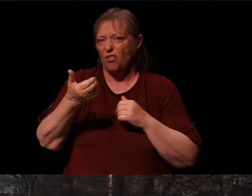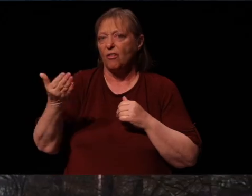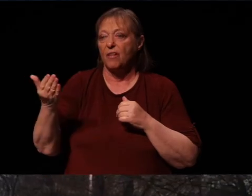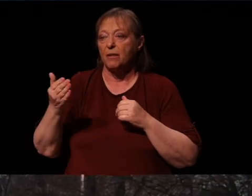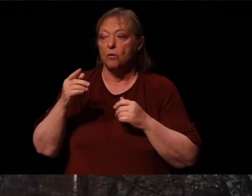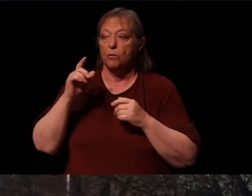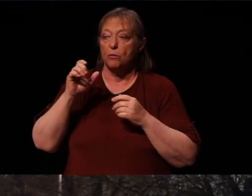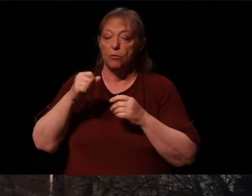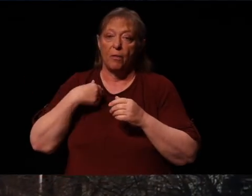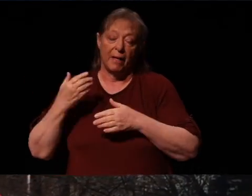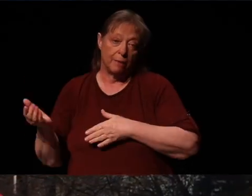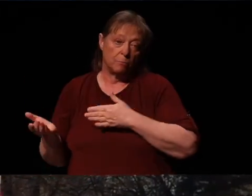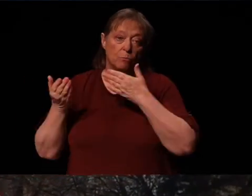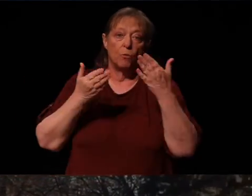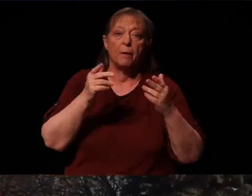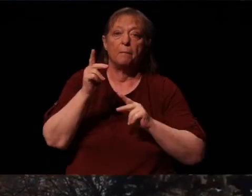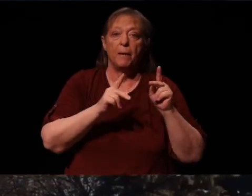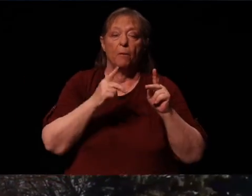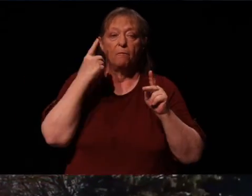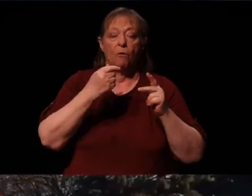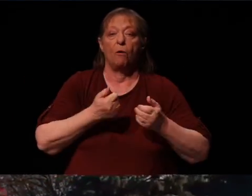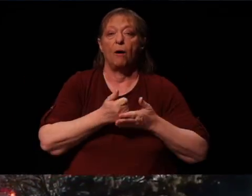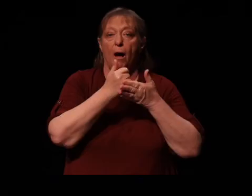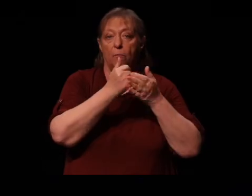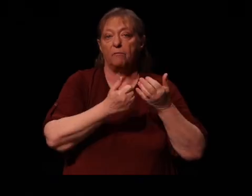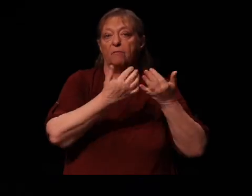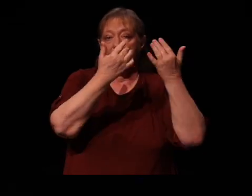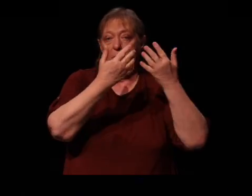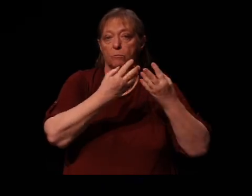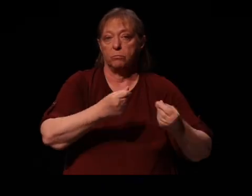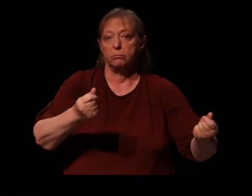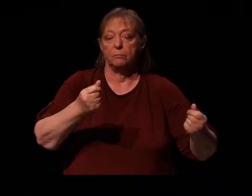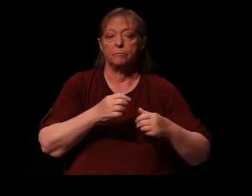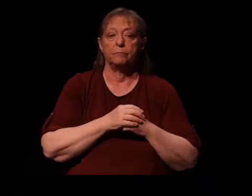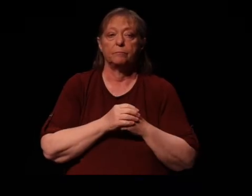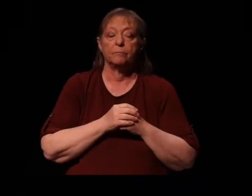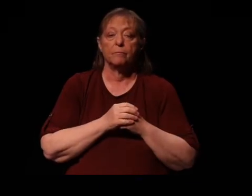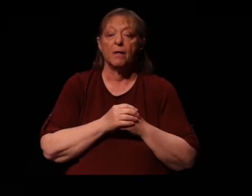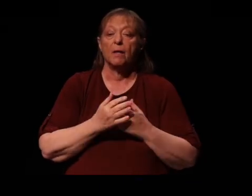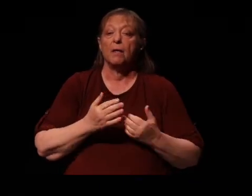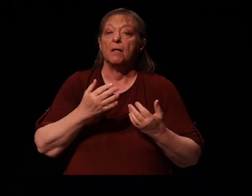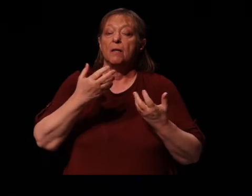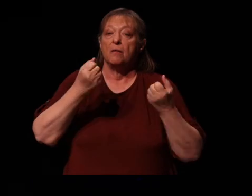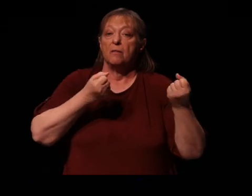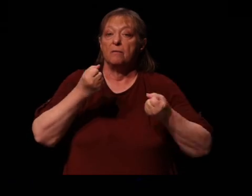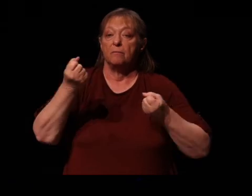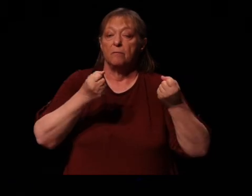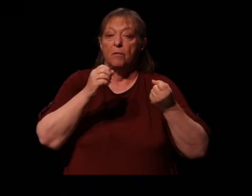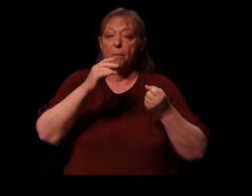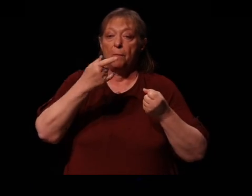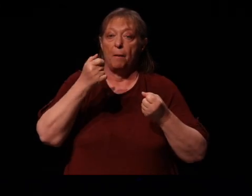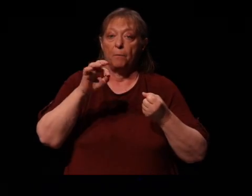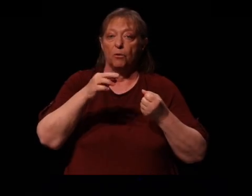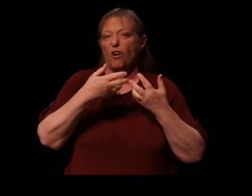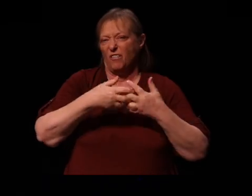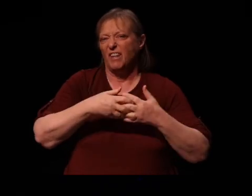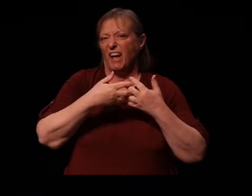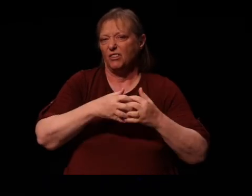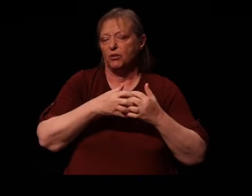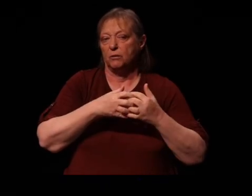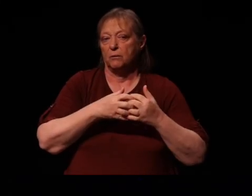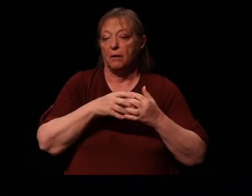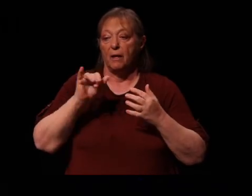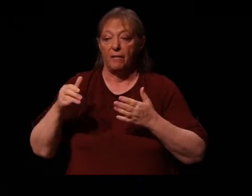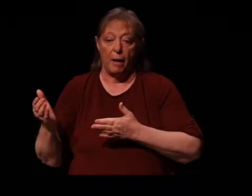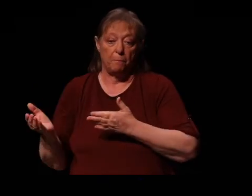lot of other things to get people to the fire. The fire pumper or engine is the apparatus